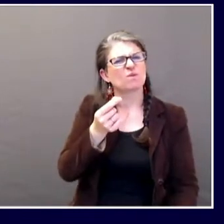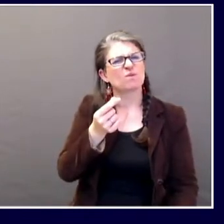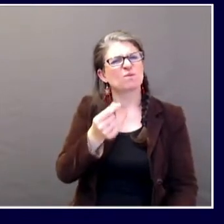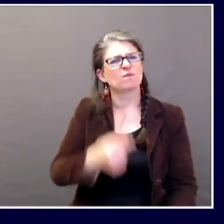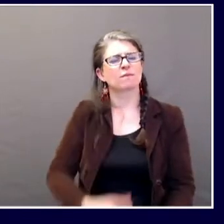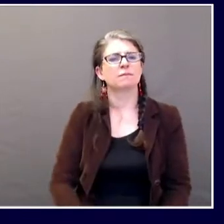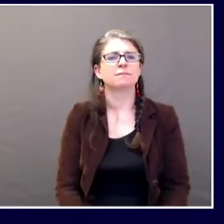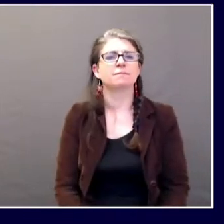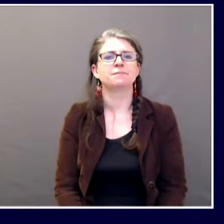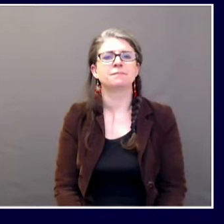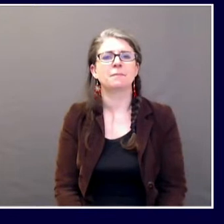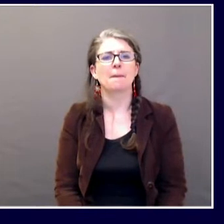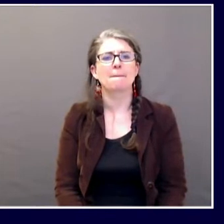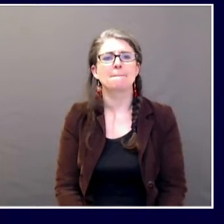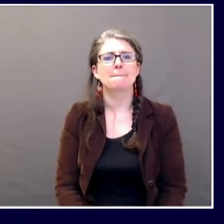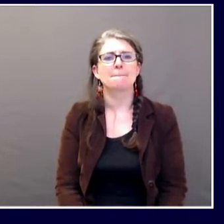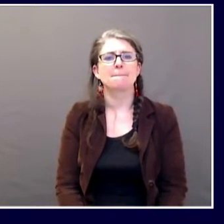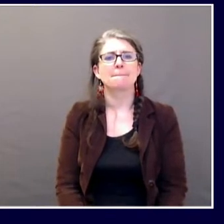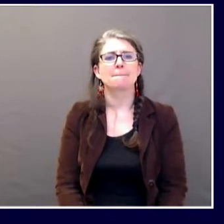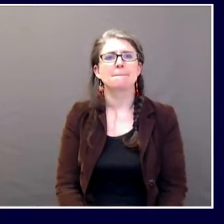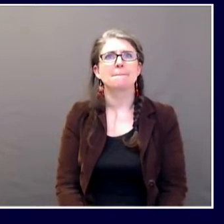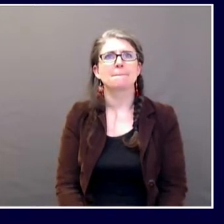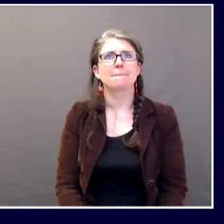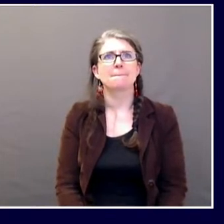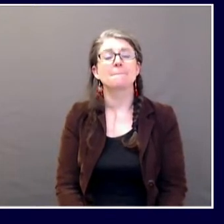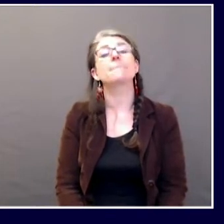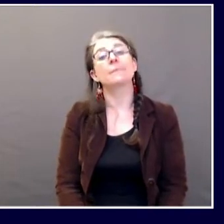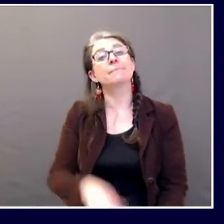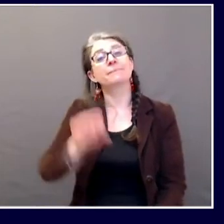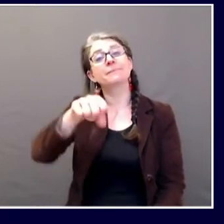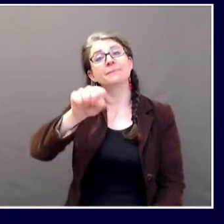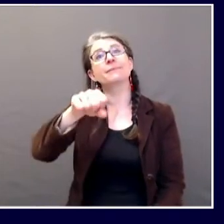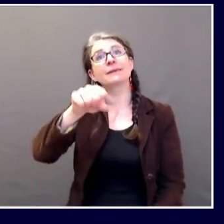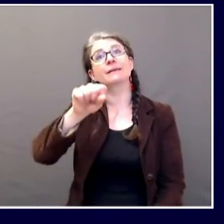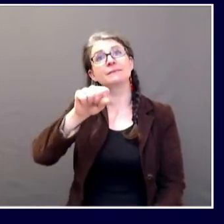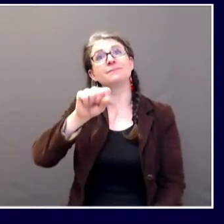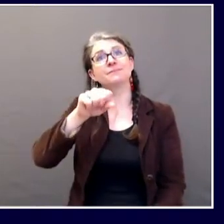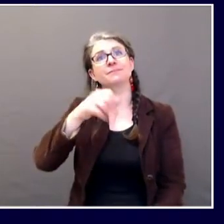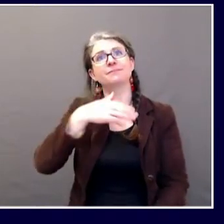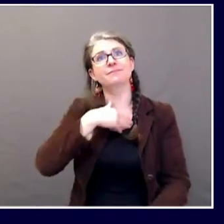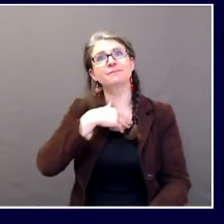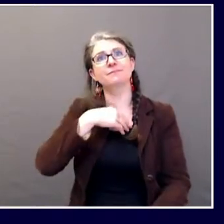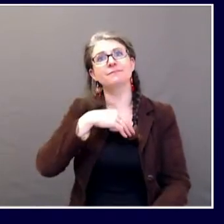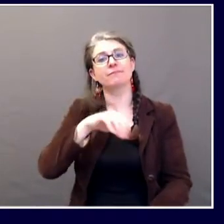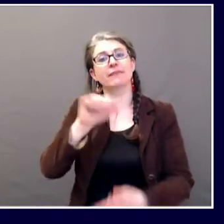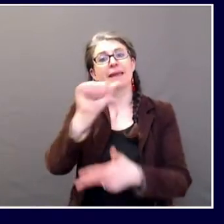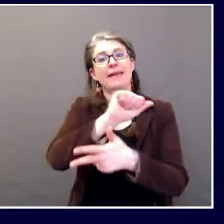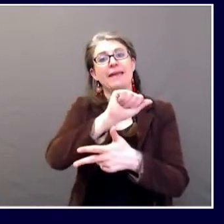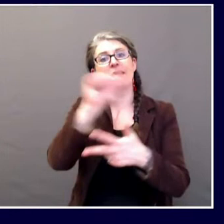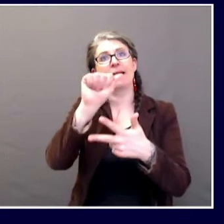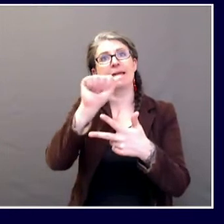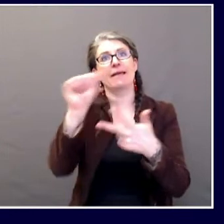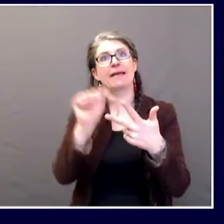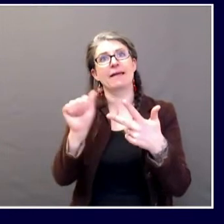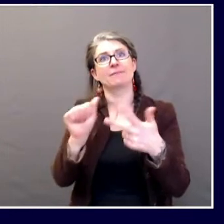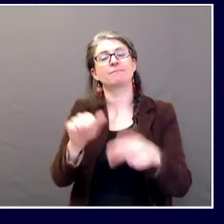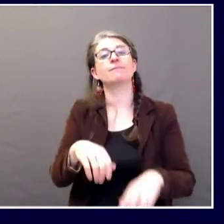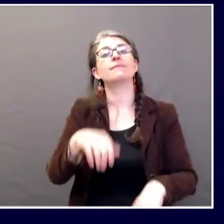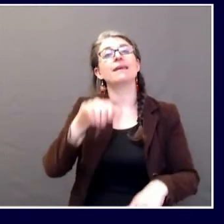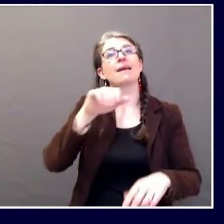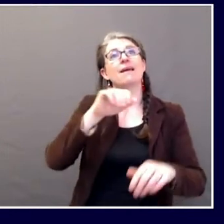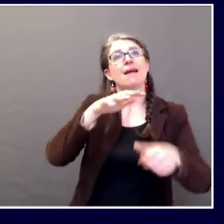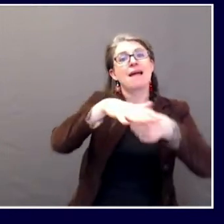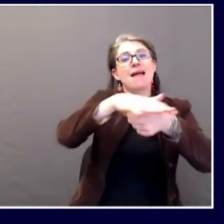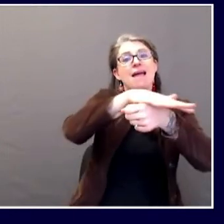with area agencies on aging to focus on particularly those elder Mainers who may